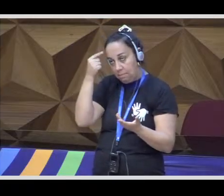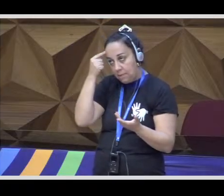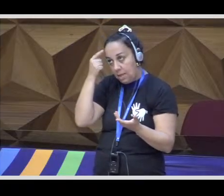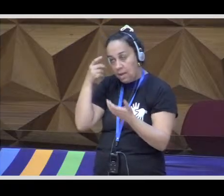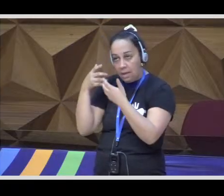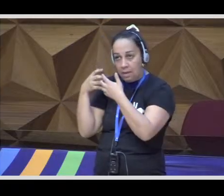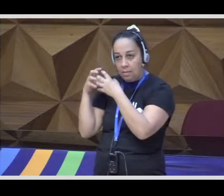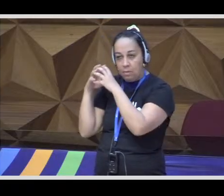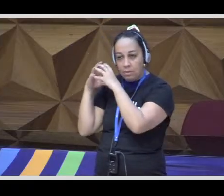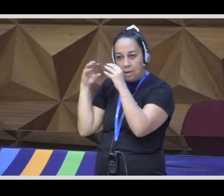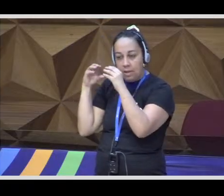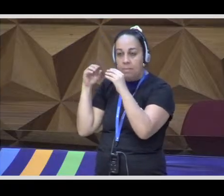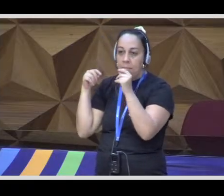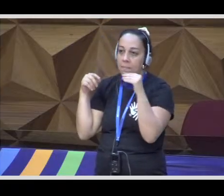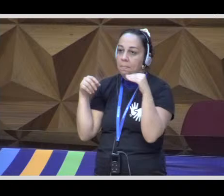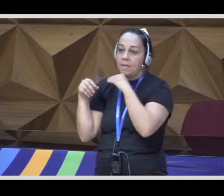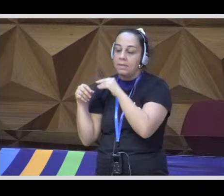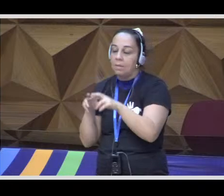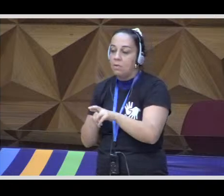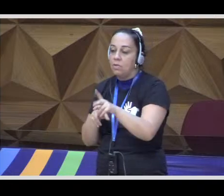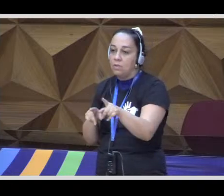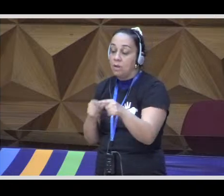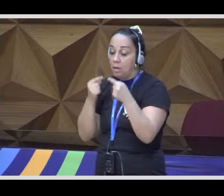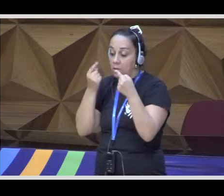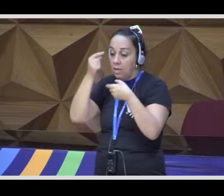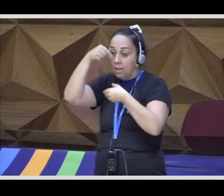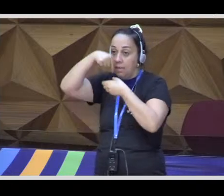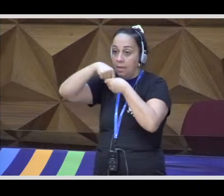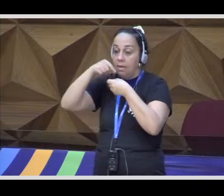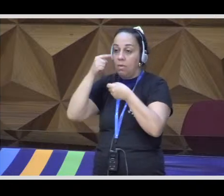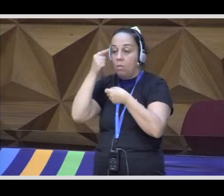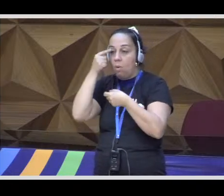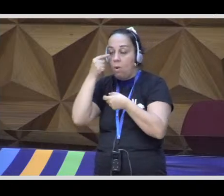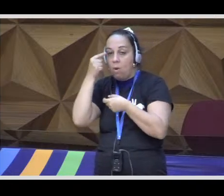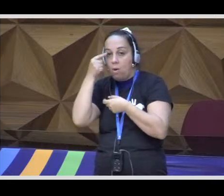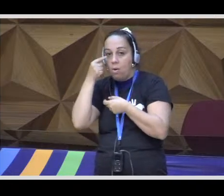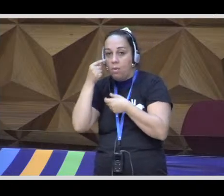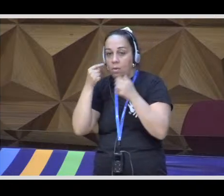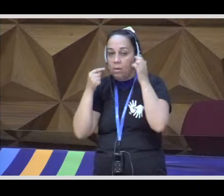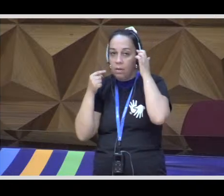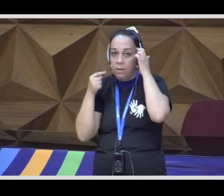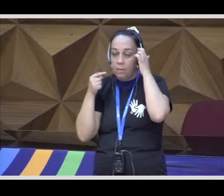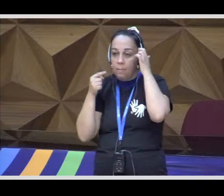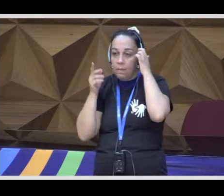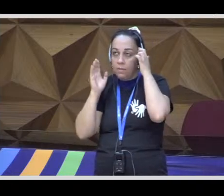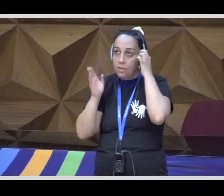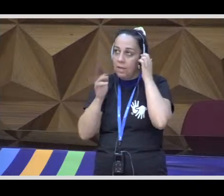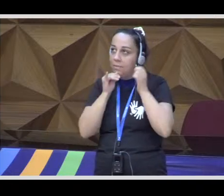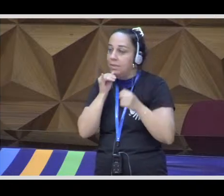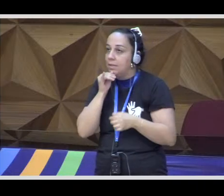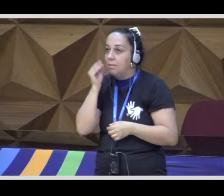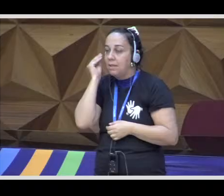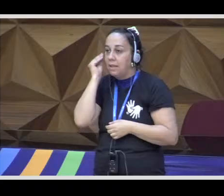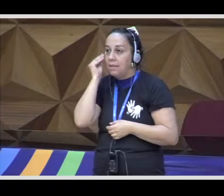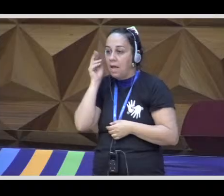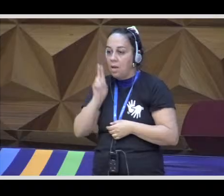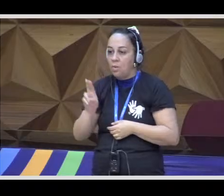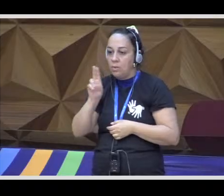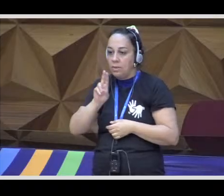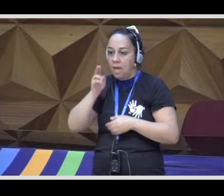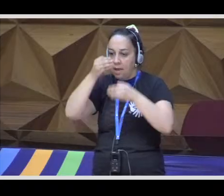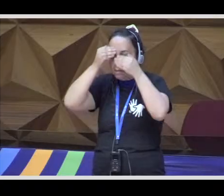Immersive content could all make this worse. Has anybody tried a headset and has felt cyber sick? A few people, yeah. Some